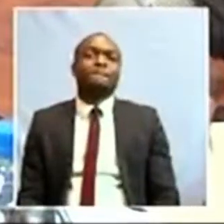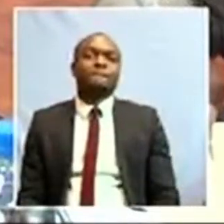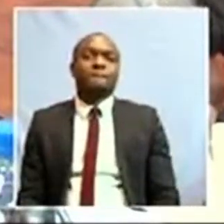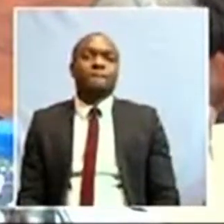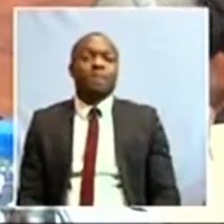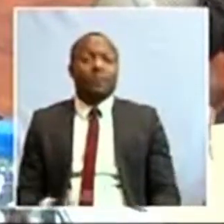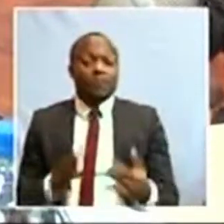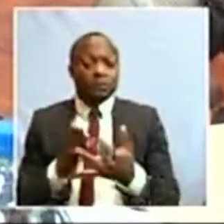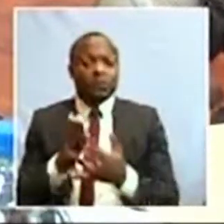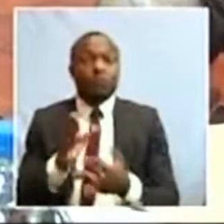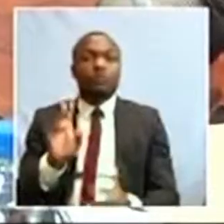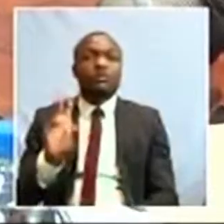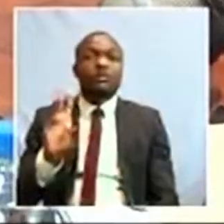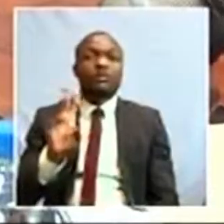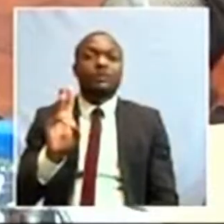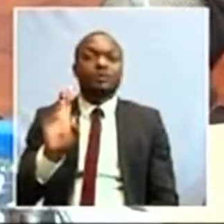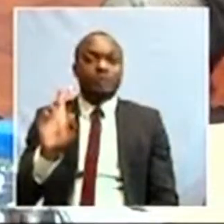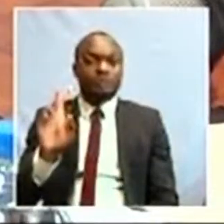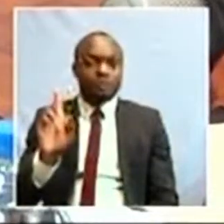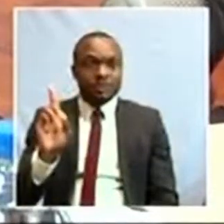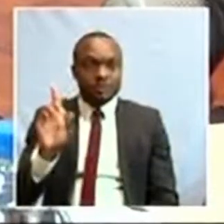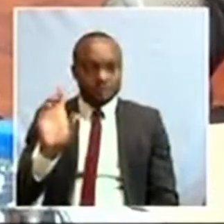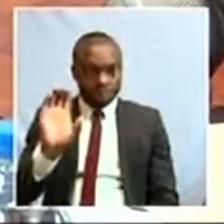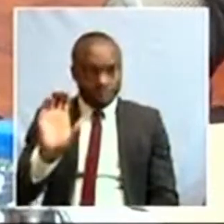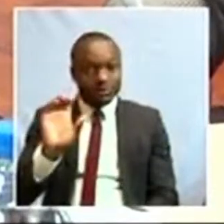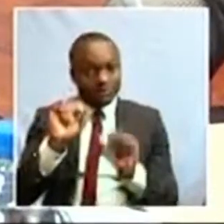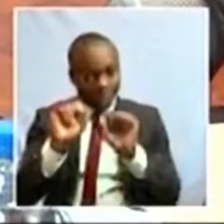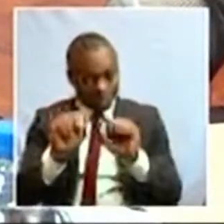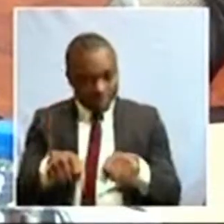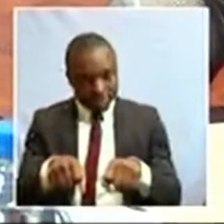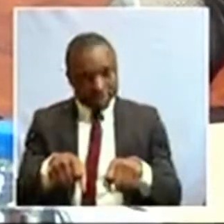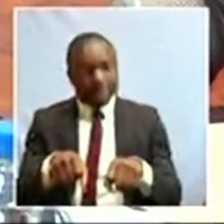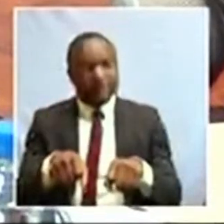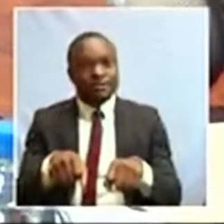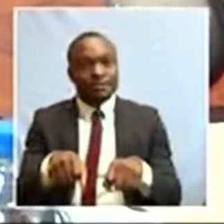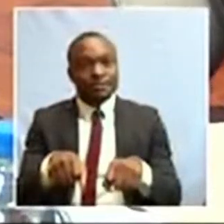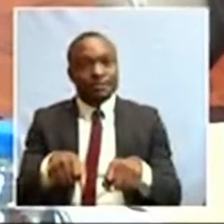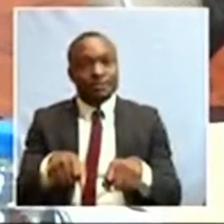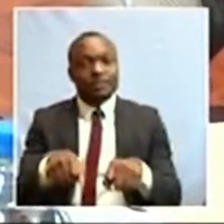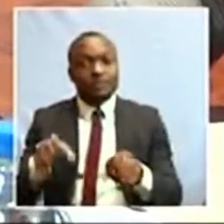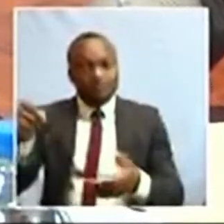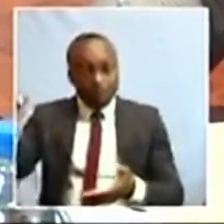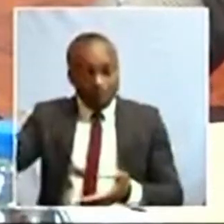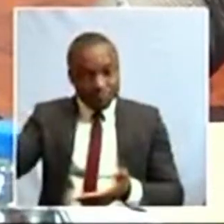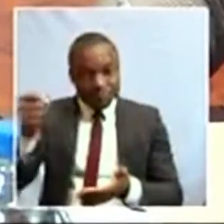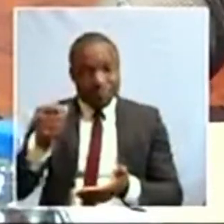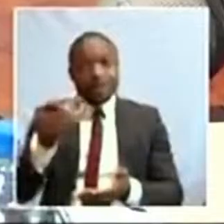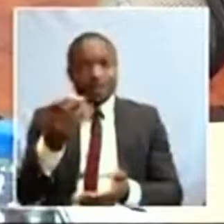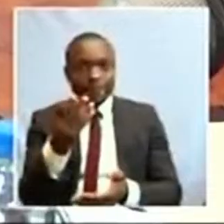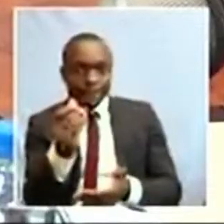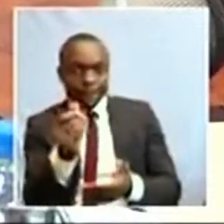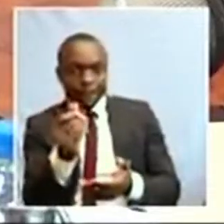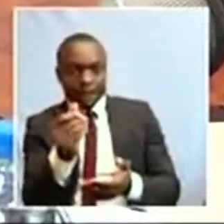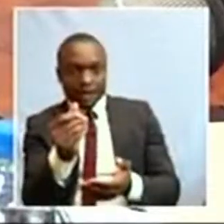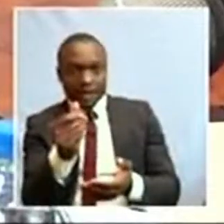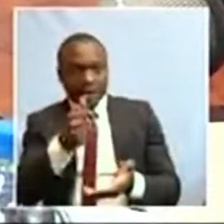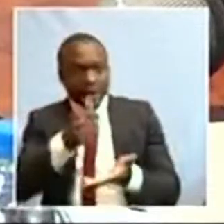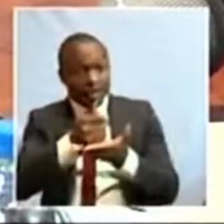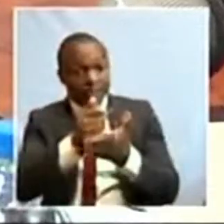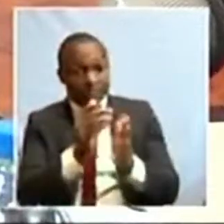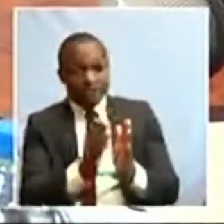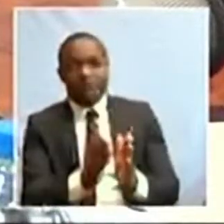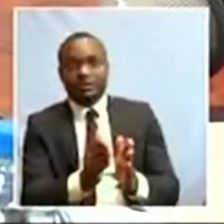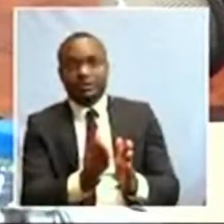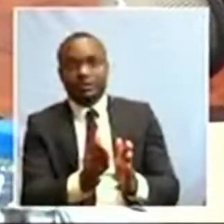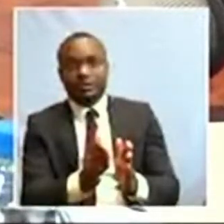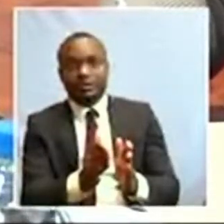Through the WDCs, we can recruit what we call revenue agents, who we usually sign contract with